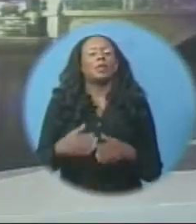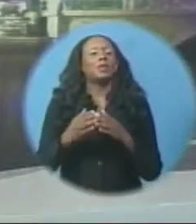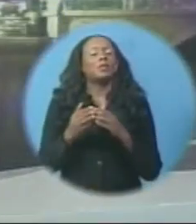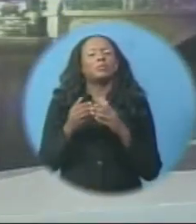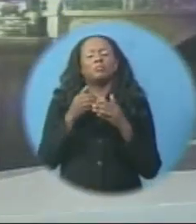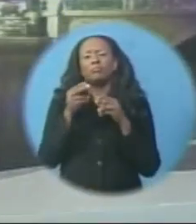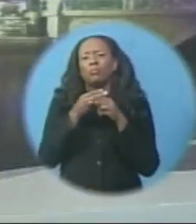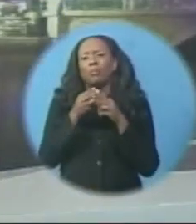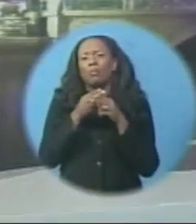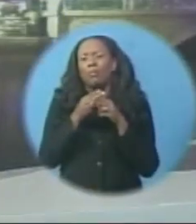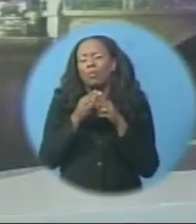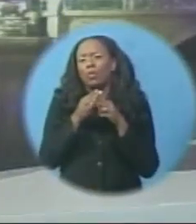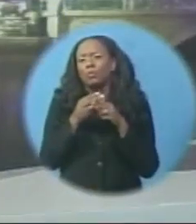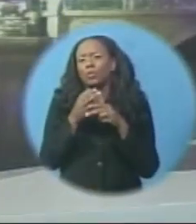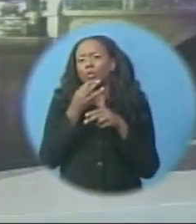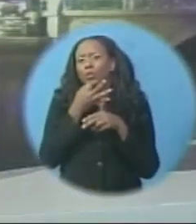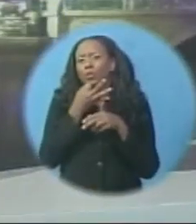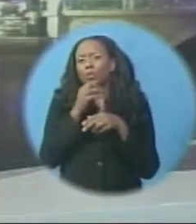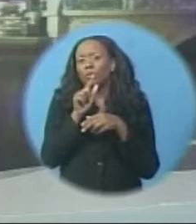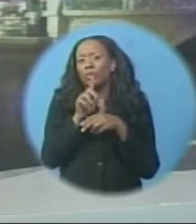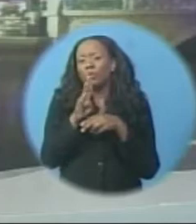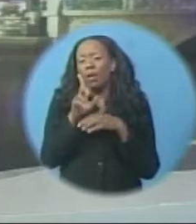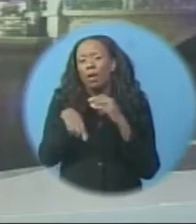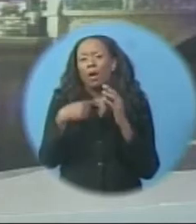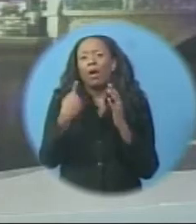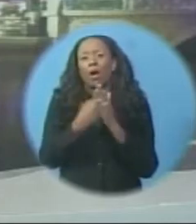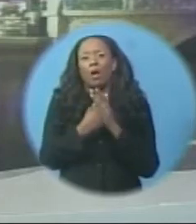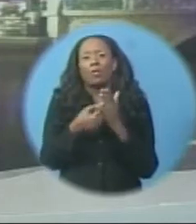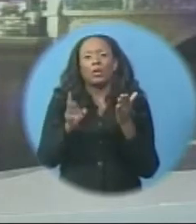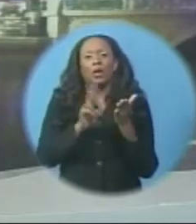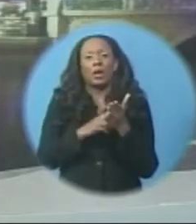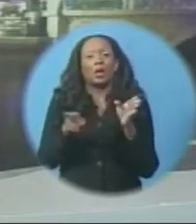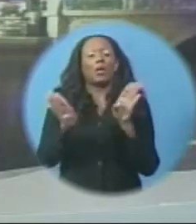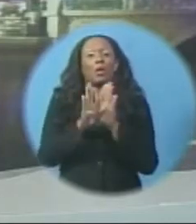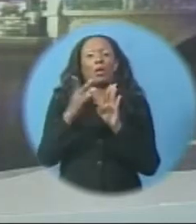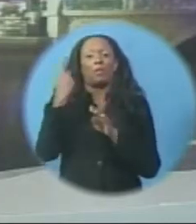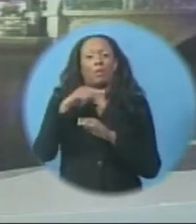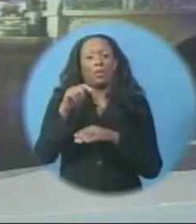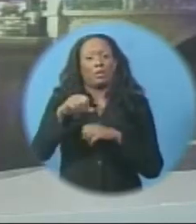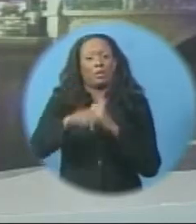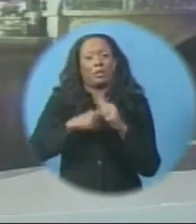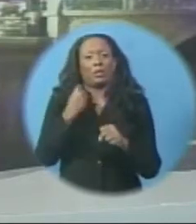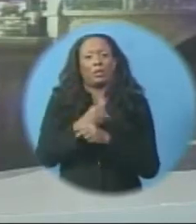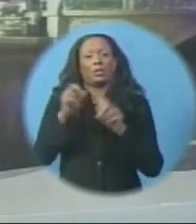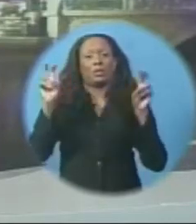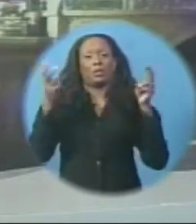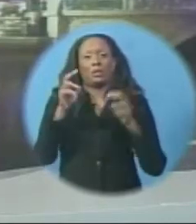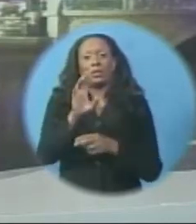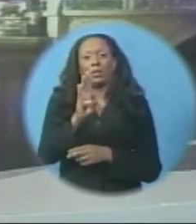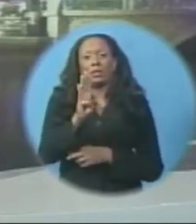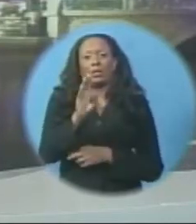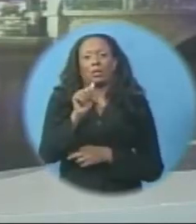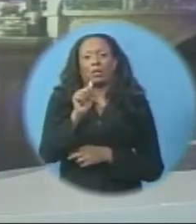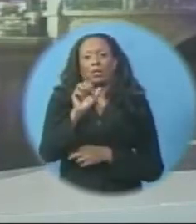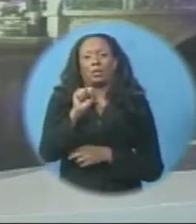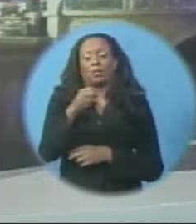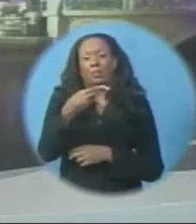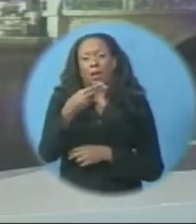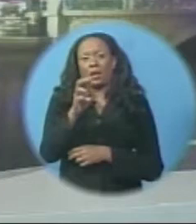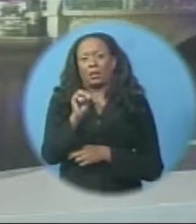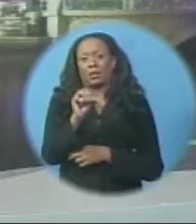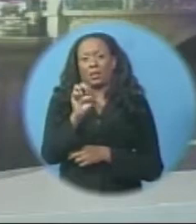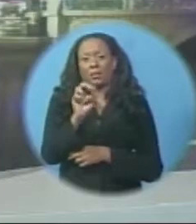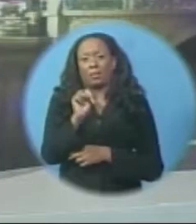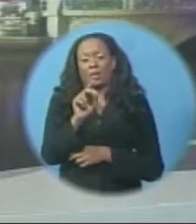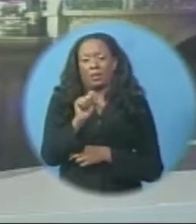24 hours are left until registration closes for this year's Bashment Soca competition, and so far there has been heightened interest